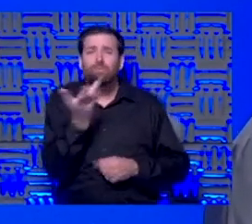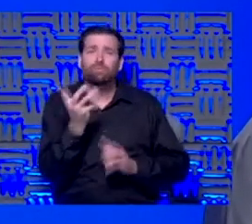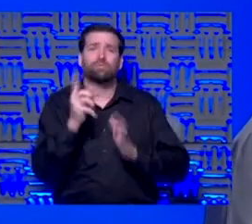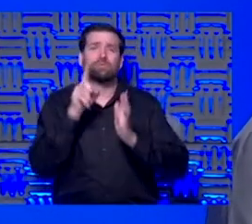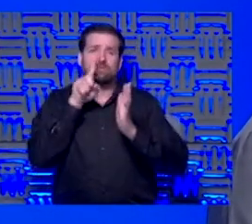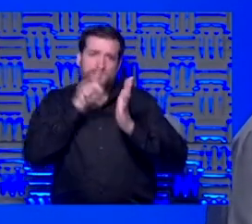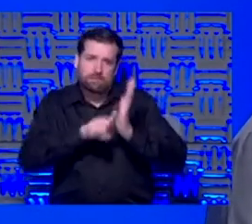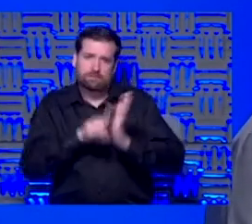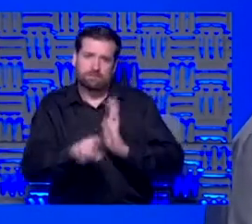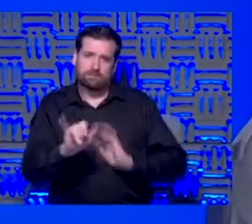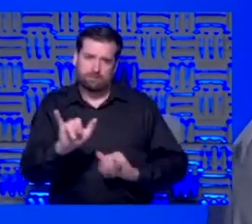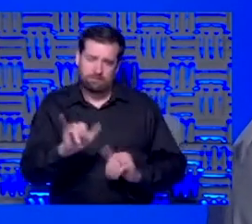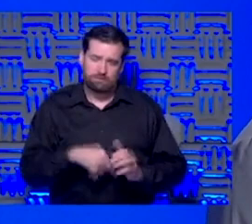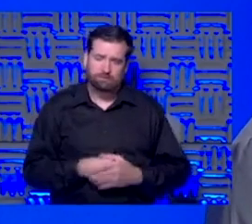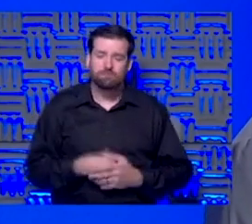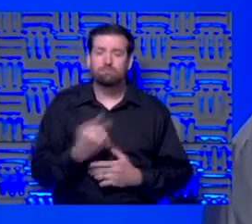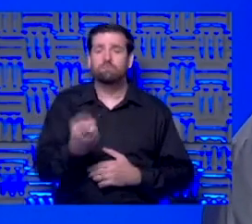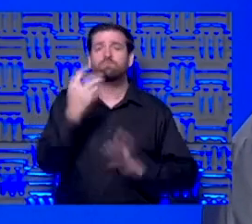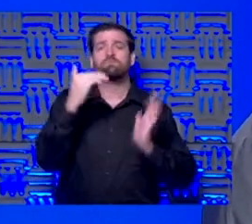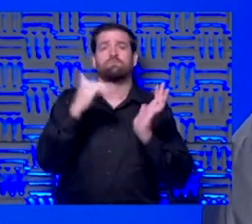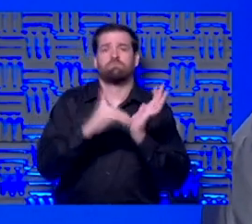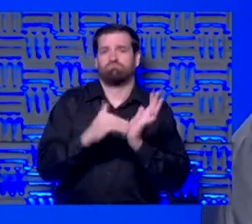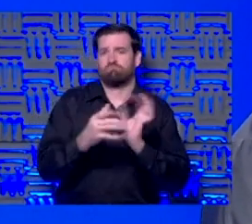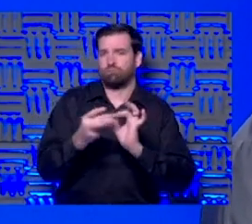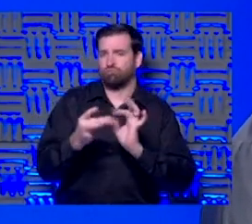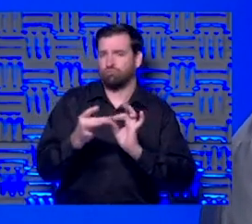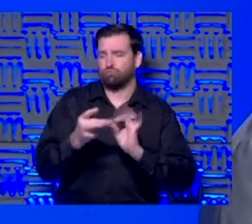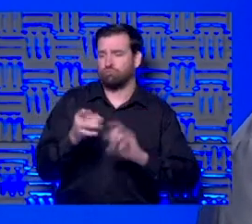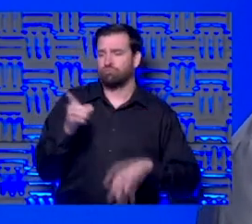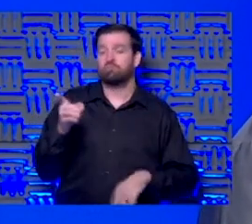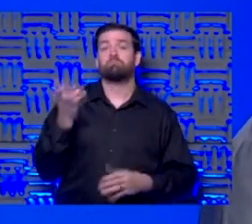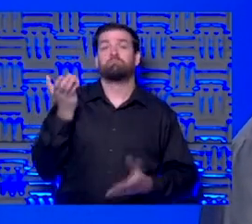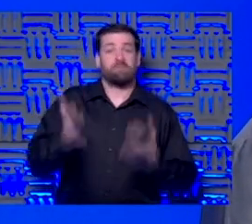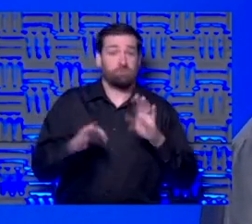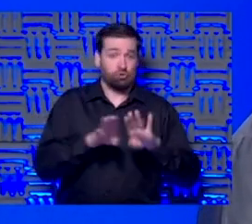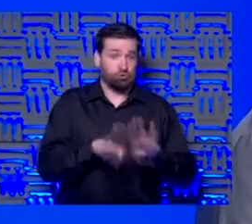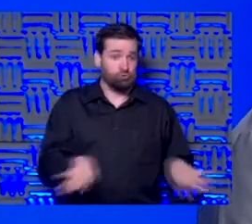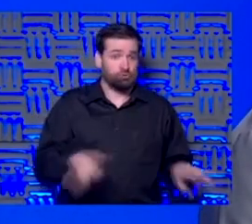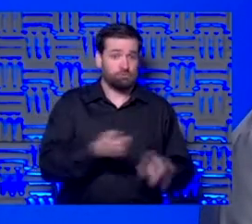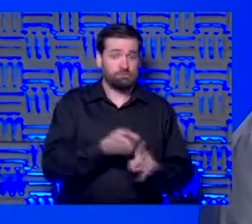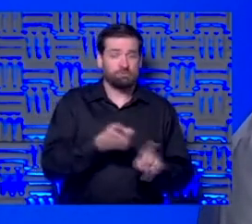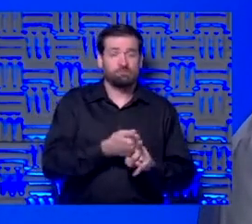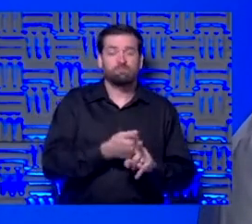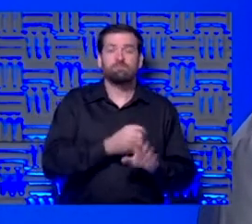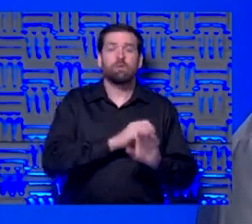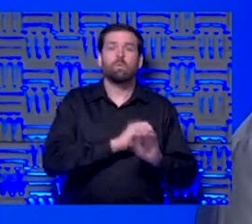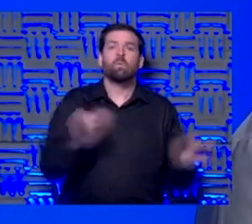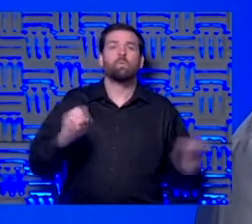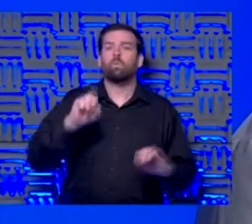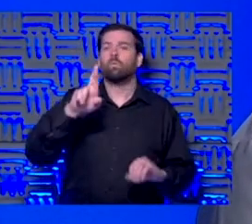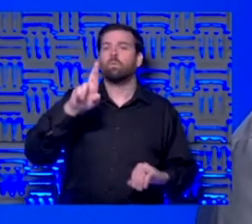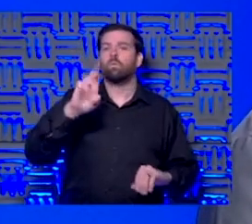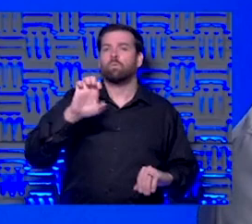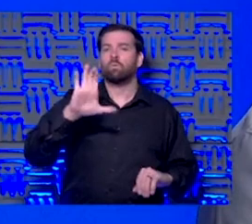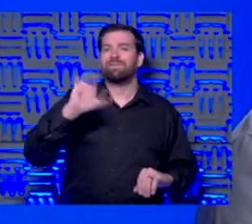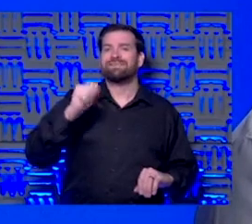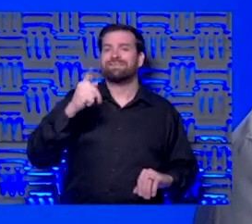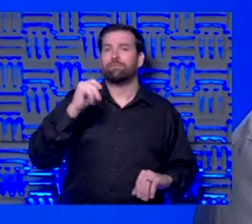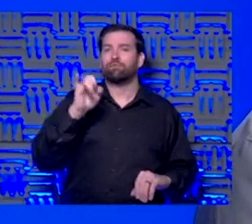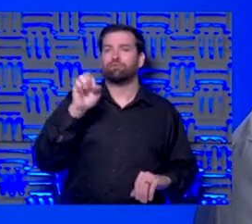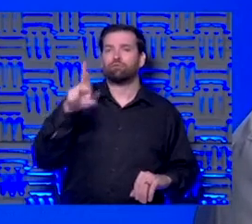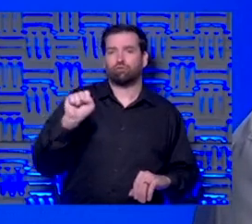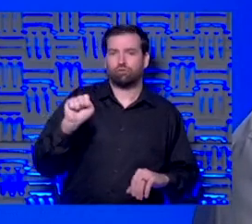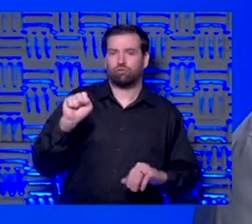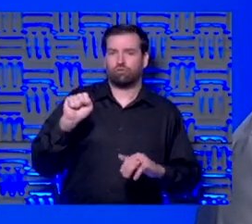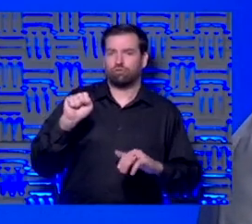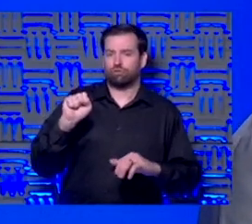But the other thing is, you know, one of the physicians was talking about, well, maybe the children don't have the receptors that the older